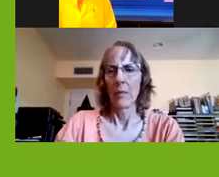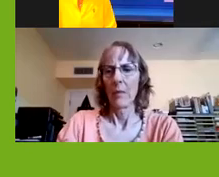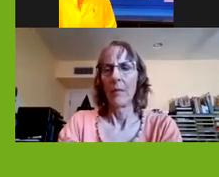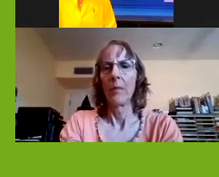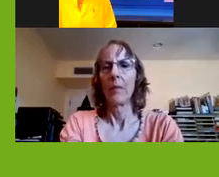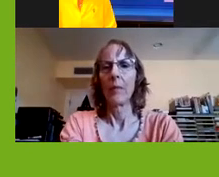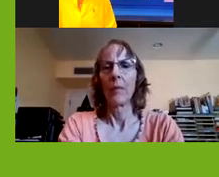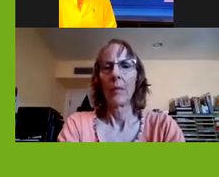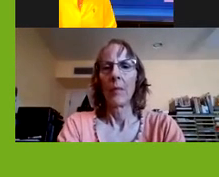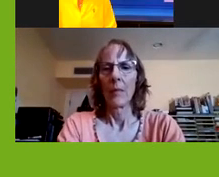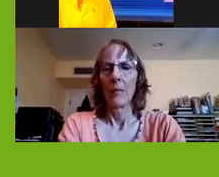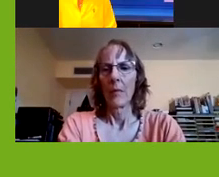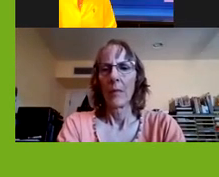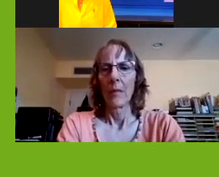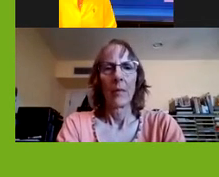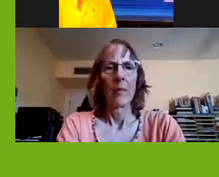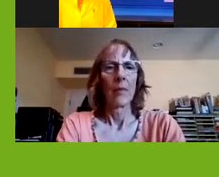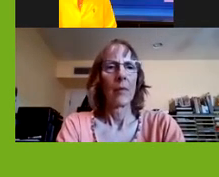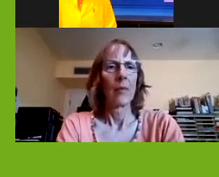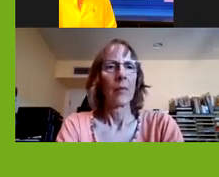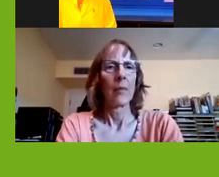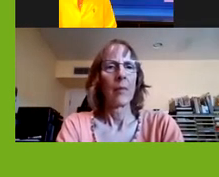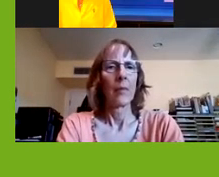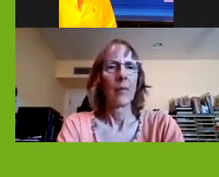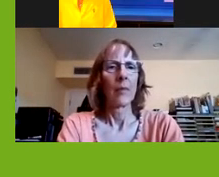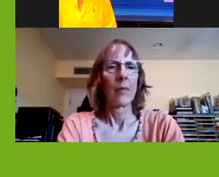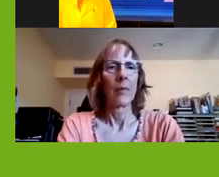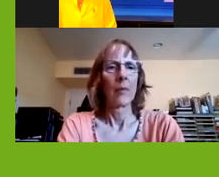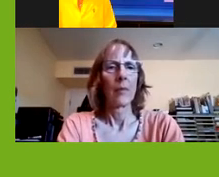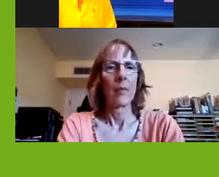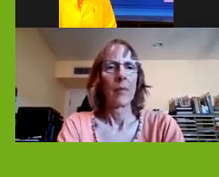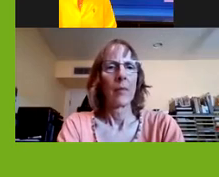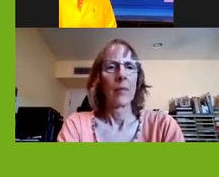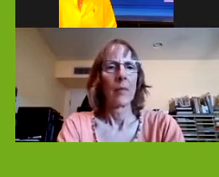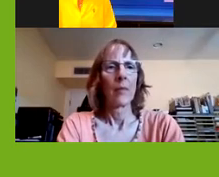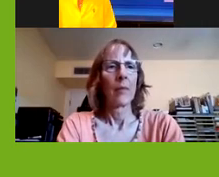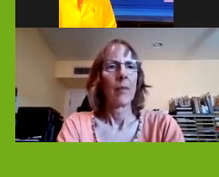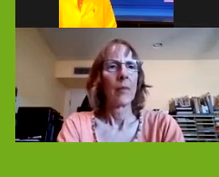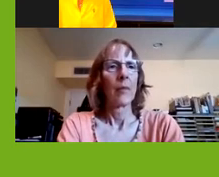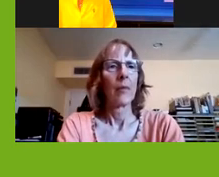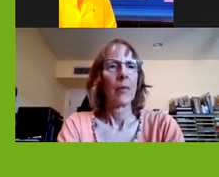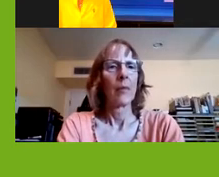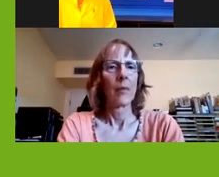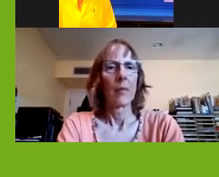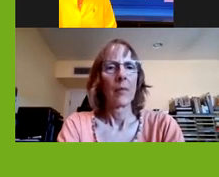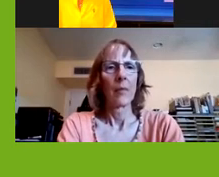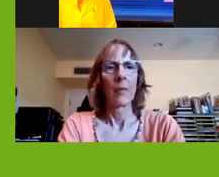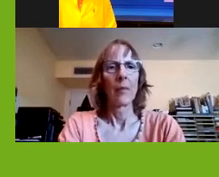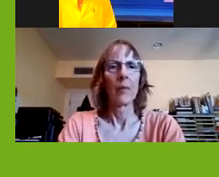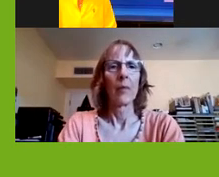with you as you are continuing to support students in your work, is that this is going to be a brave